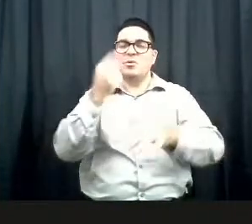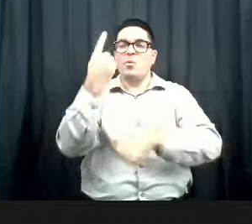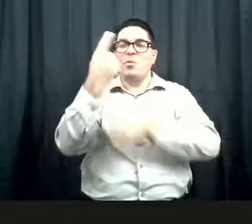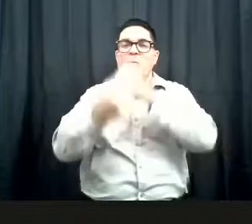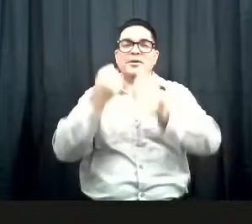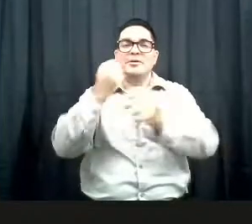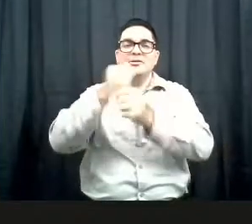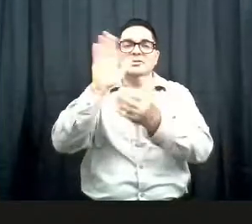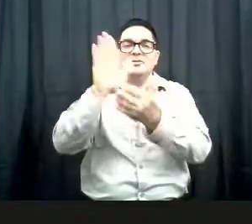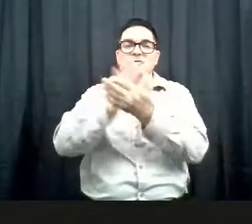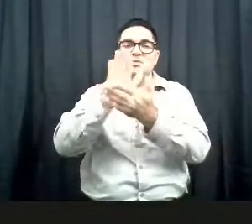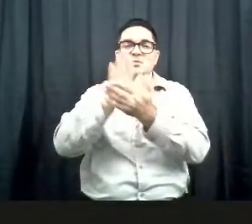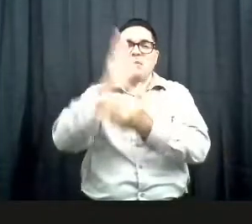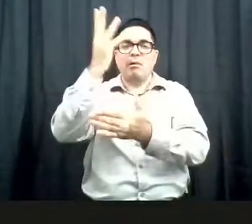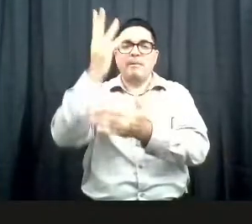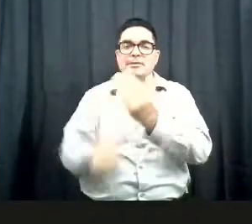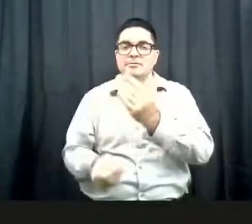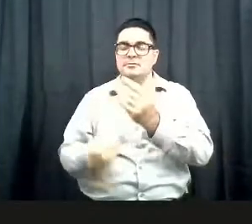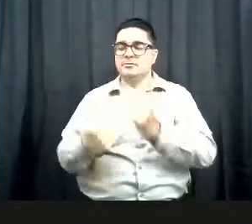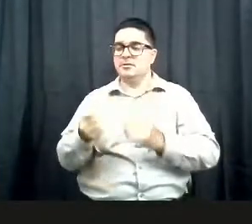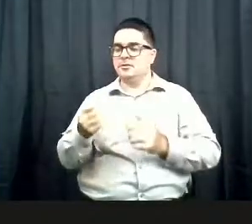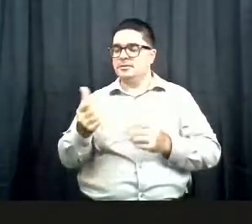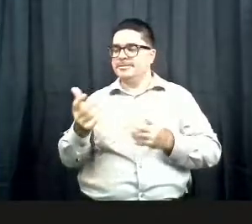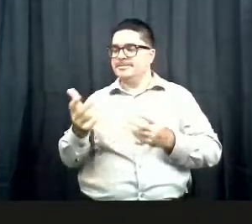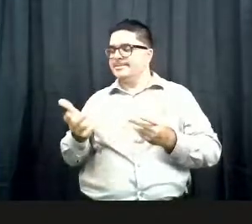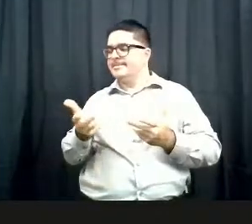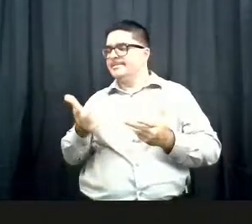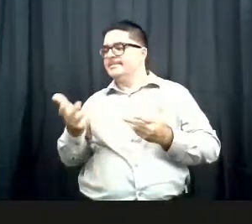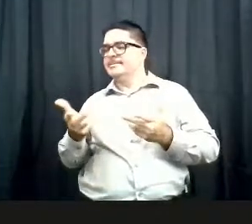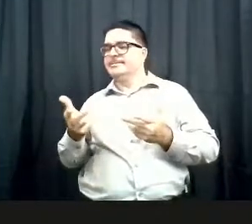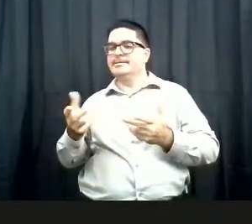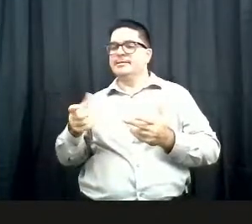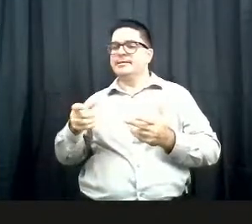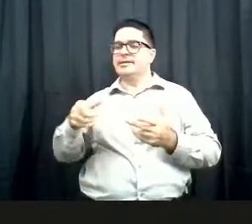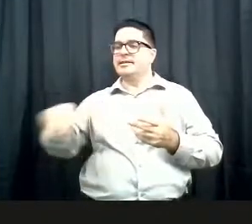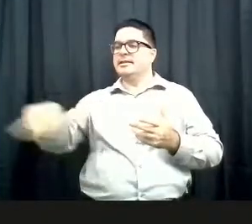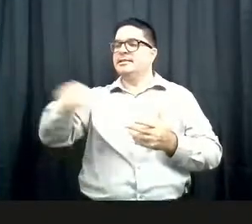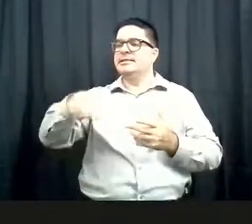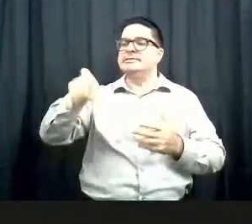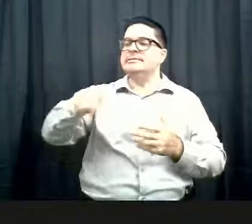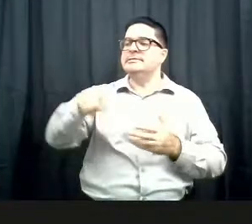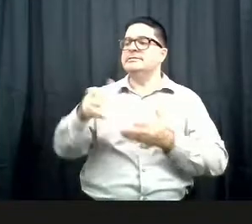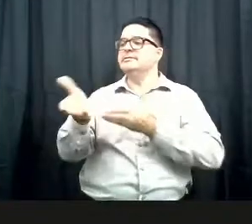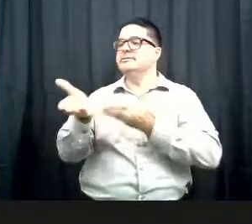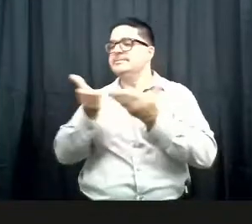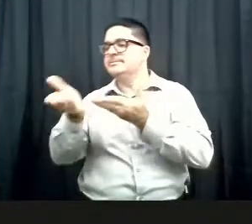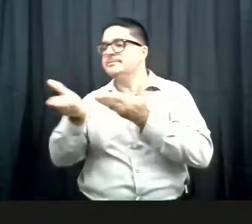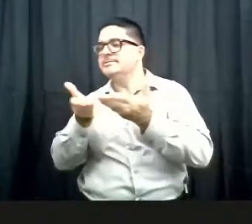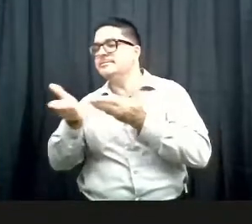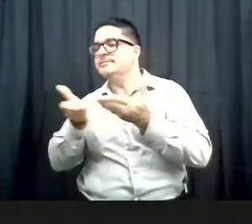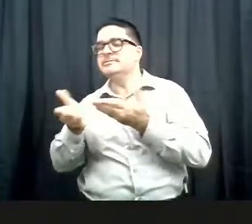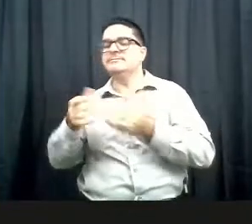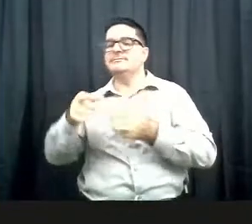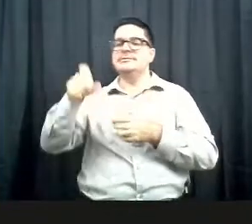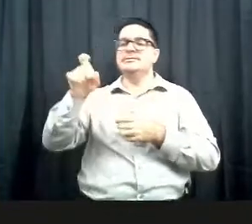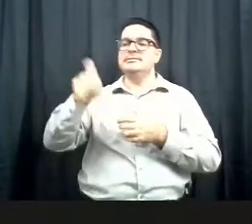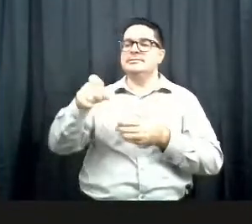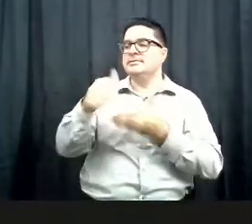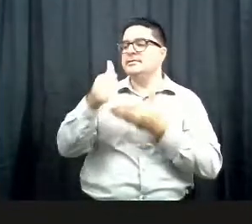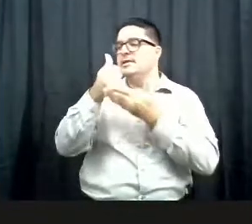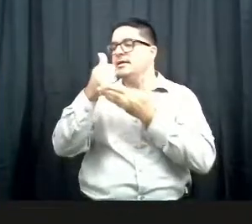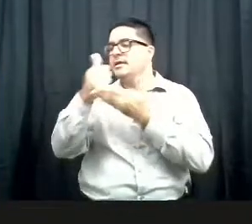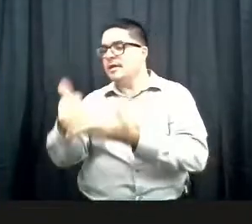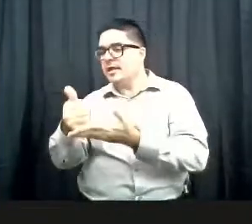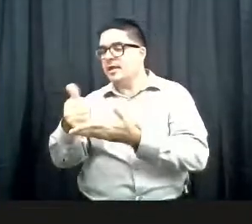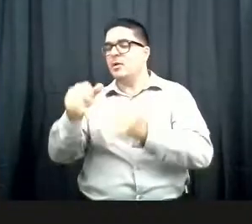to do to make sure that they have the necessary services, that they have the necessary assistance to be able to deal with their learning